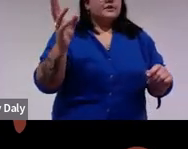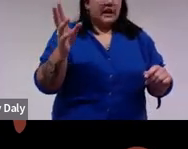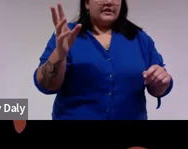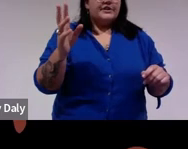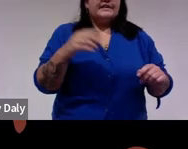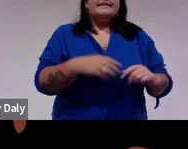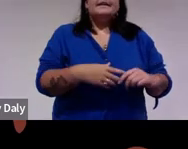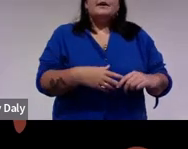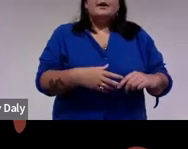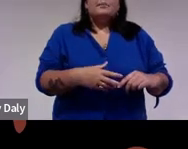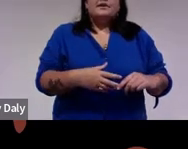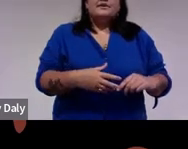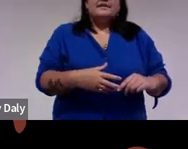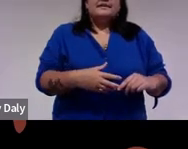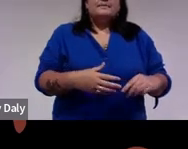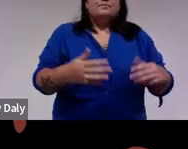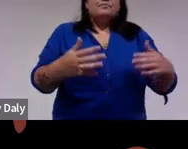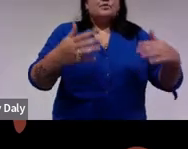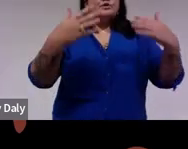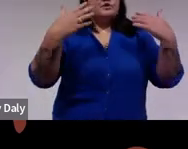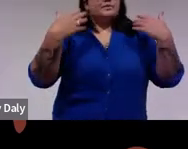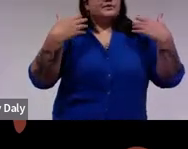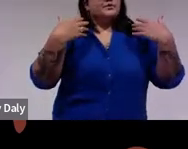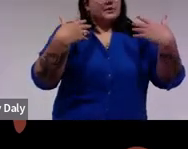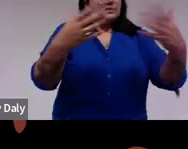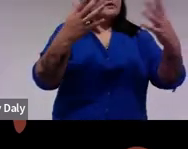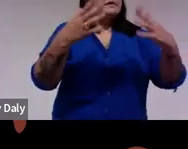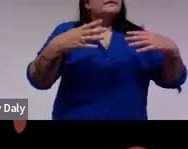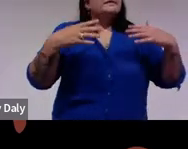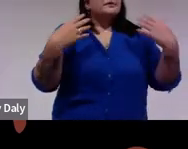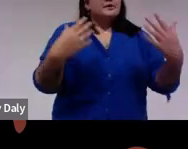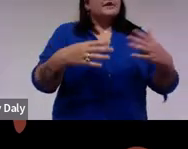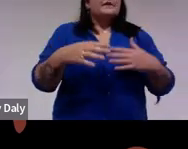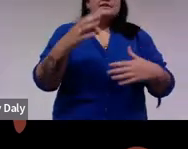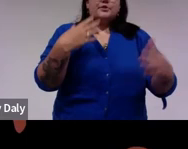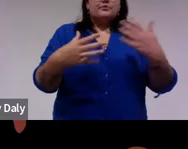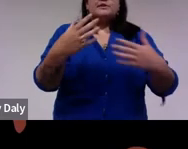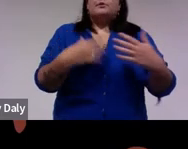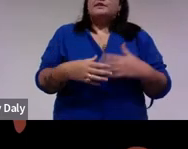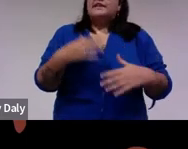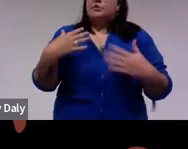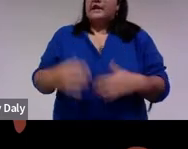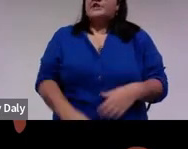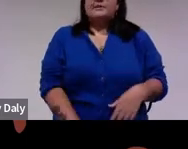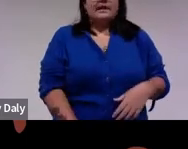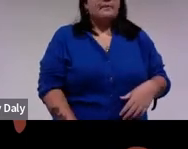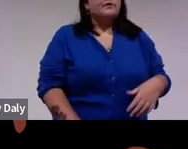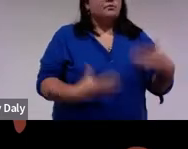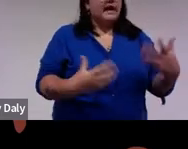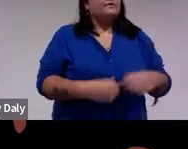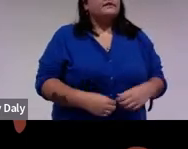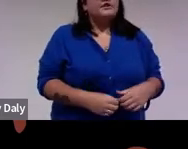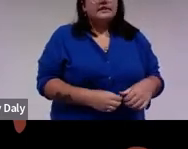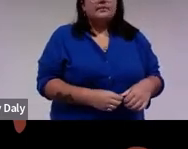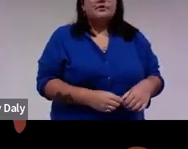kind of want to challenge this because you're supposed to respond to each other. There's a lot of reciprocity and relationship that happens